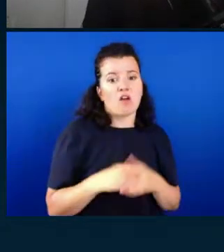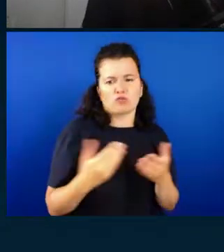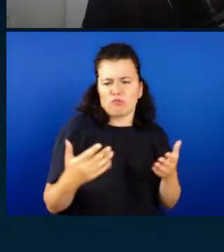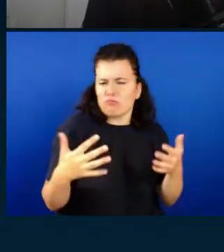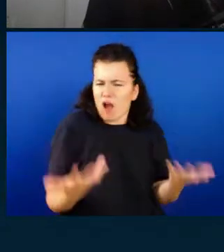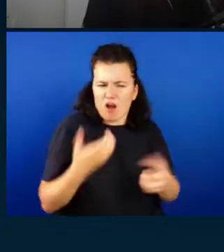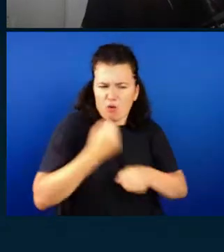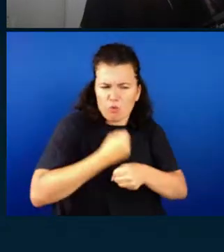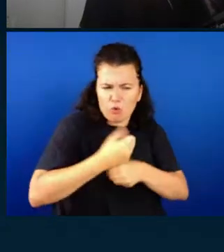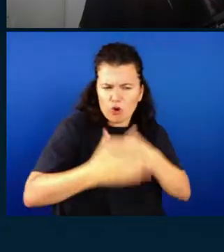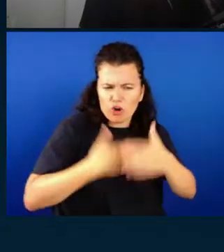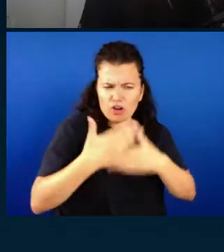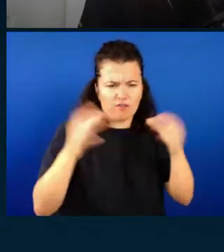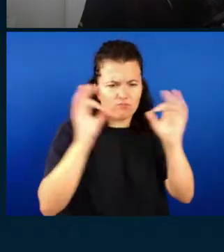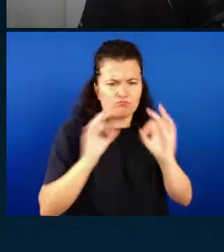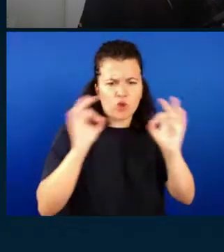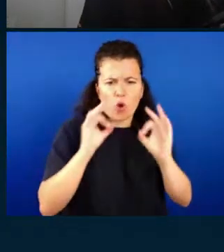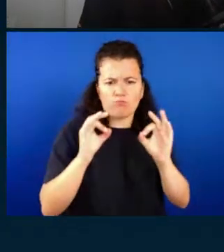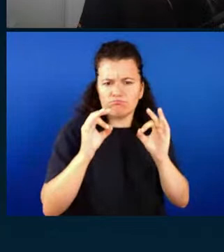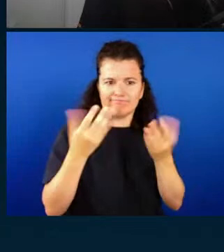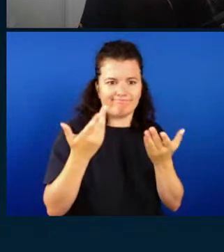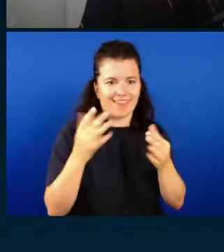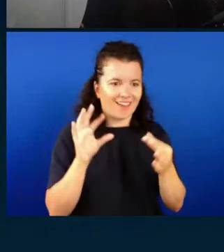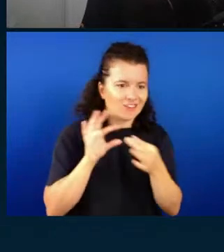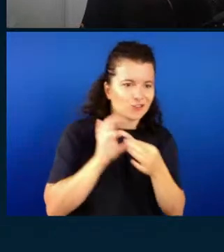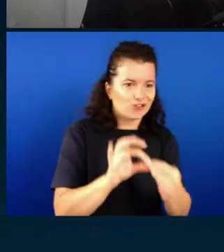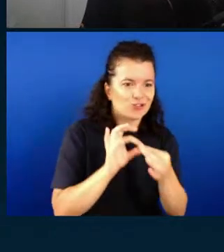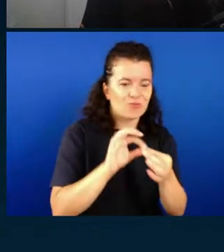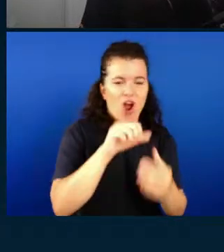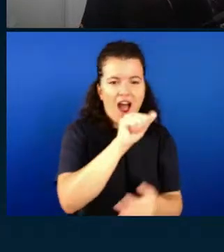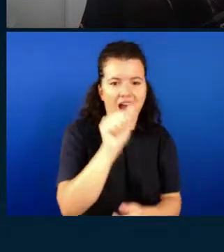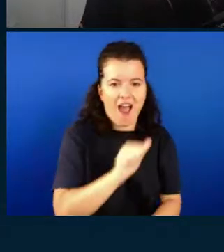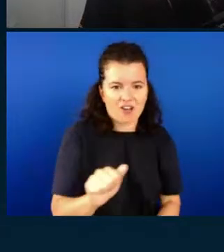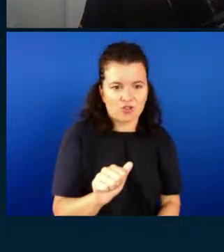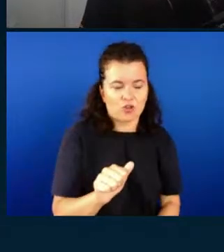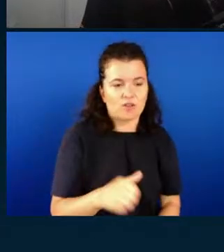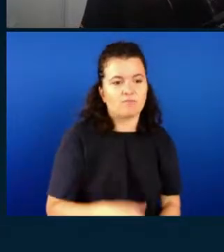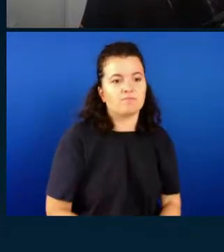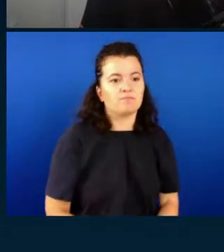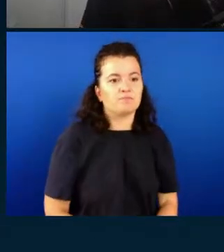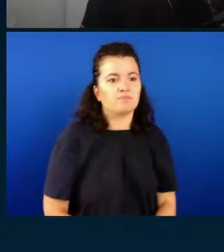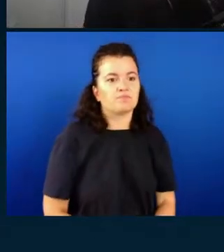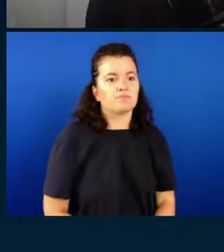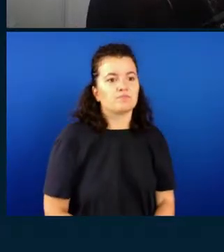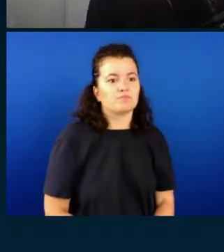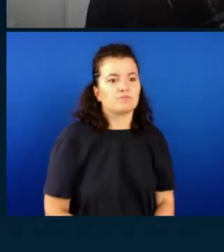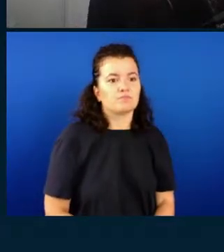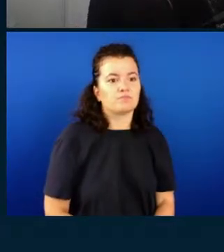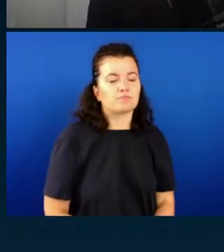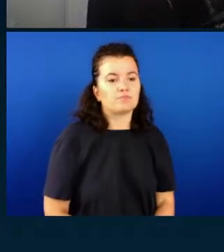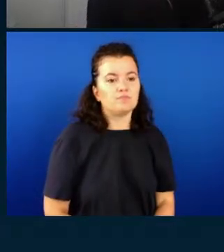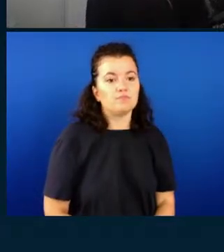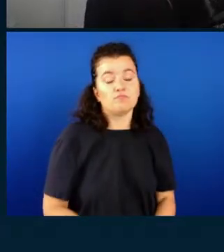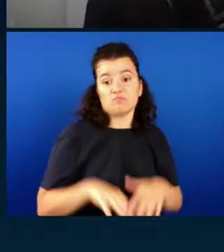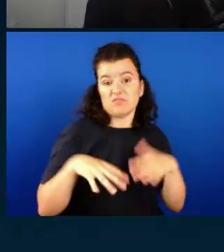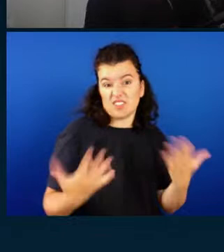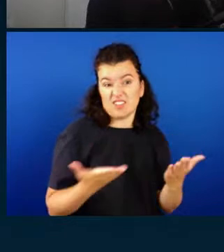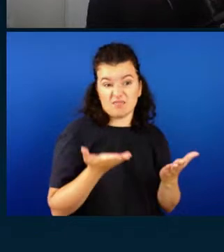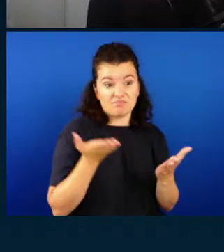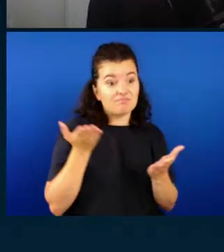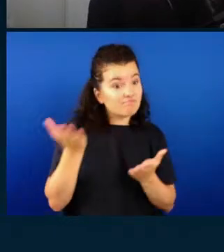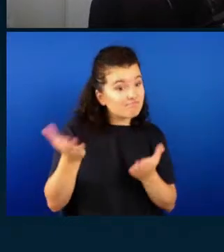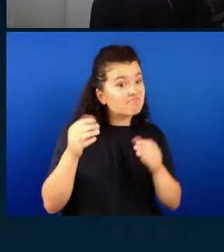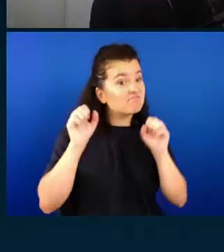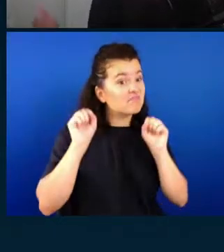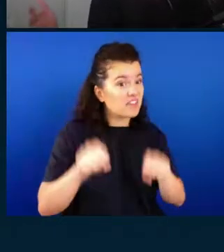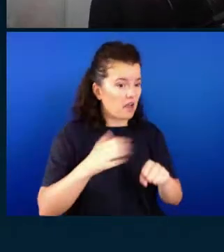if you normally don't have permissions to just play around in an Azure subscription, well, here you can play around on your